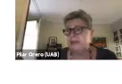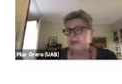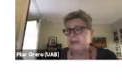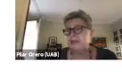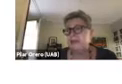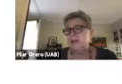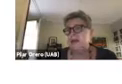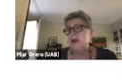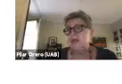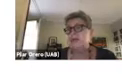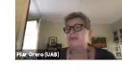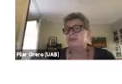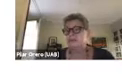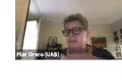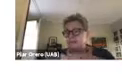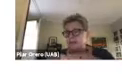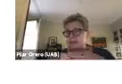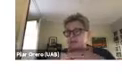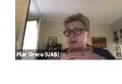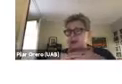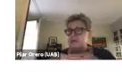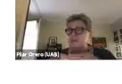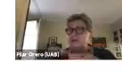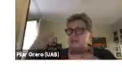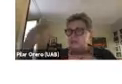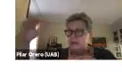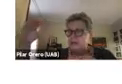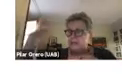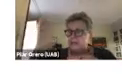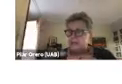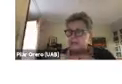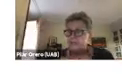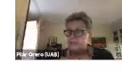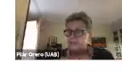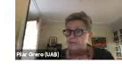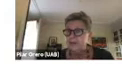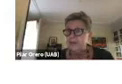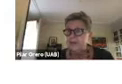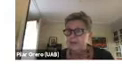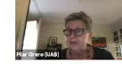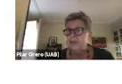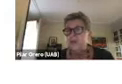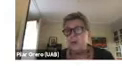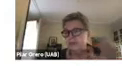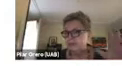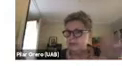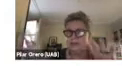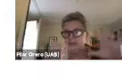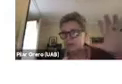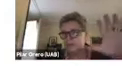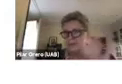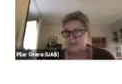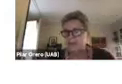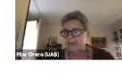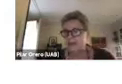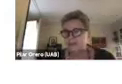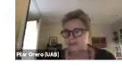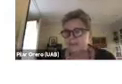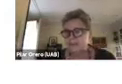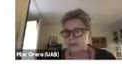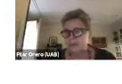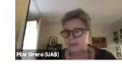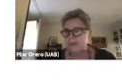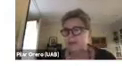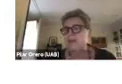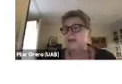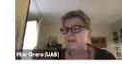standards that these countries will have to measure against. So it is quite a shift that has happened